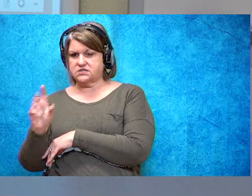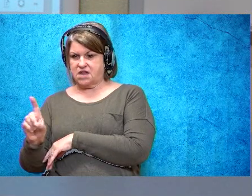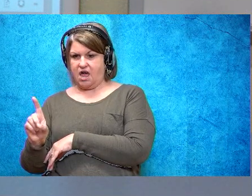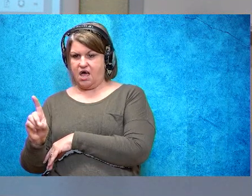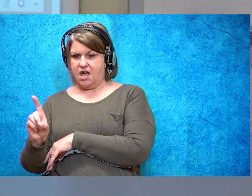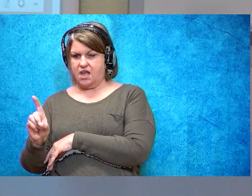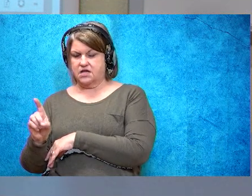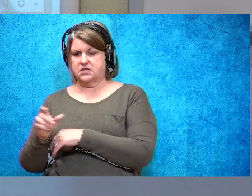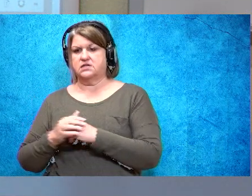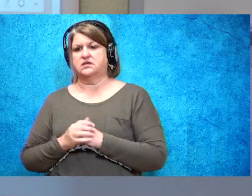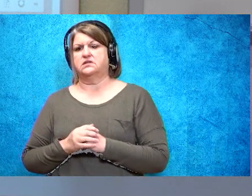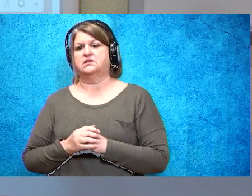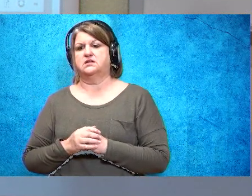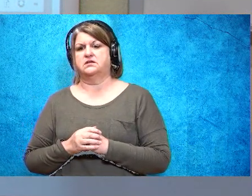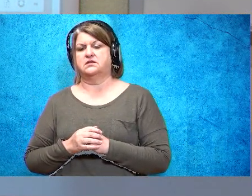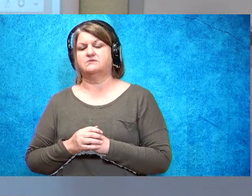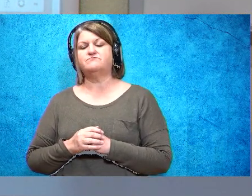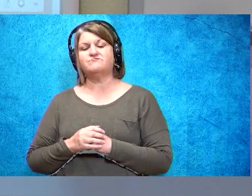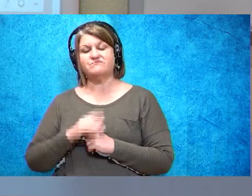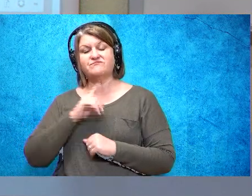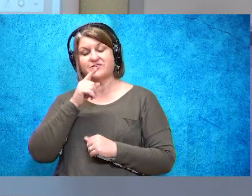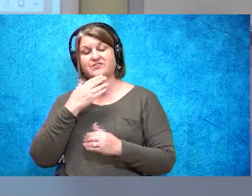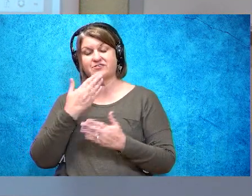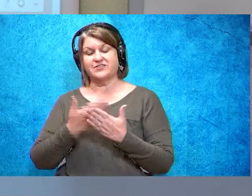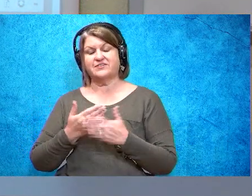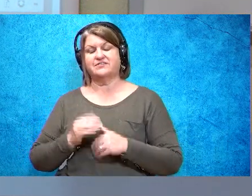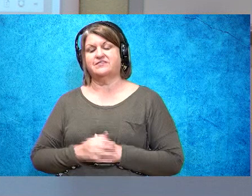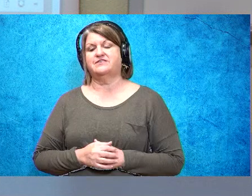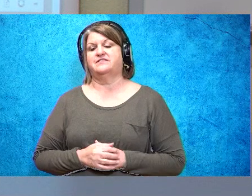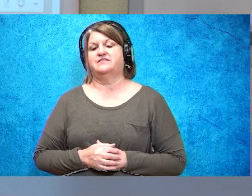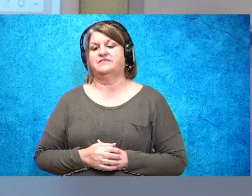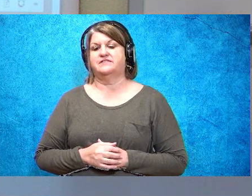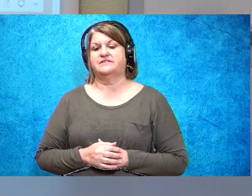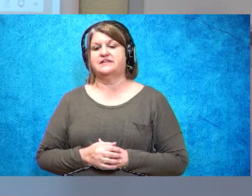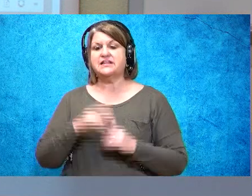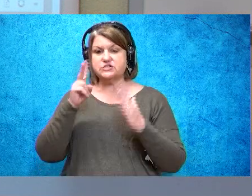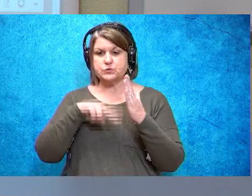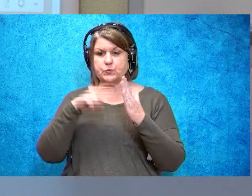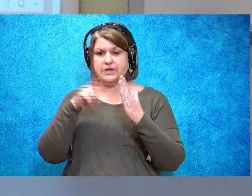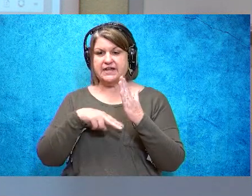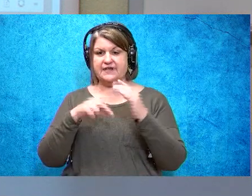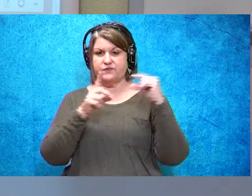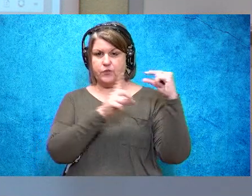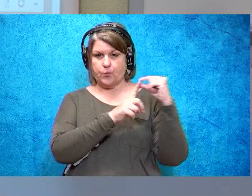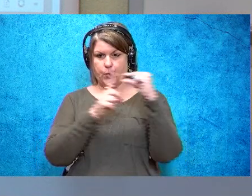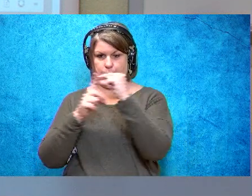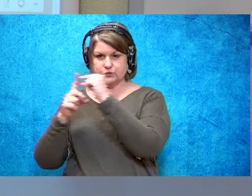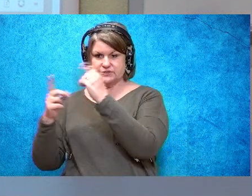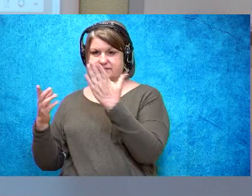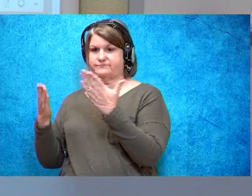D. Very good. Let's read the words that we wrote.